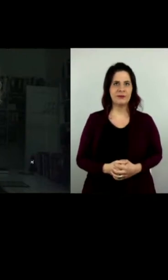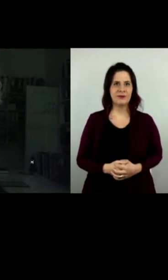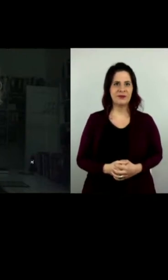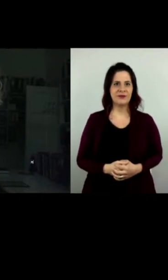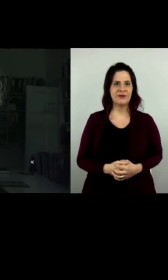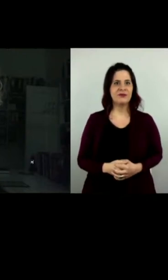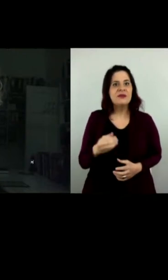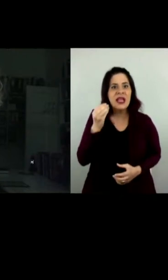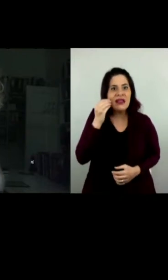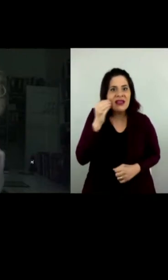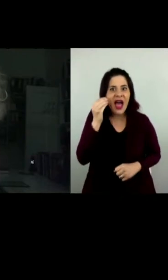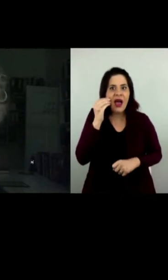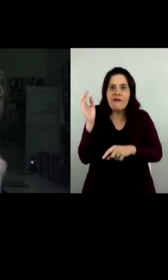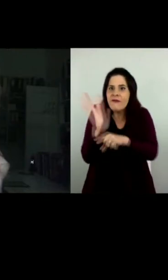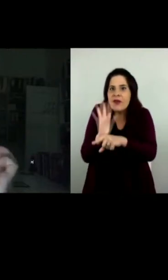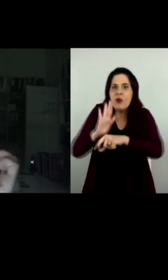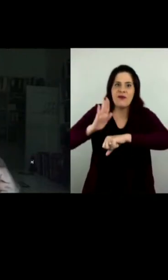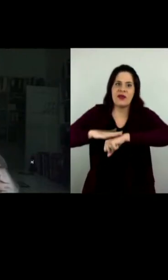to do films